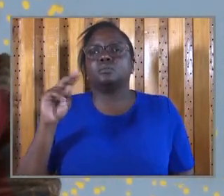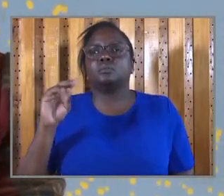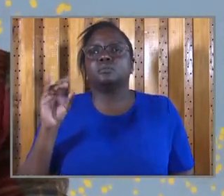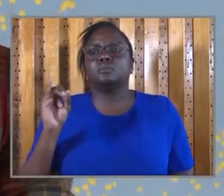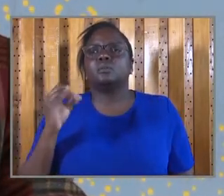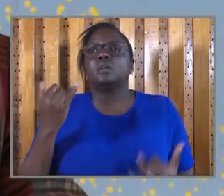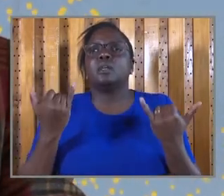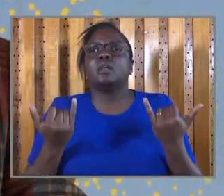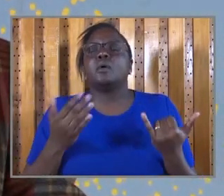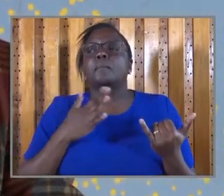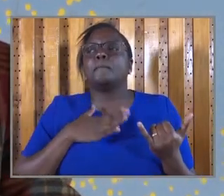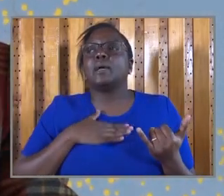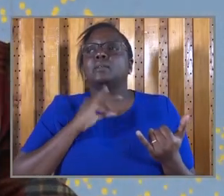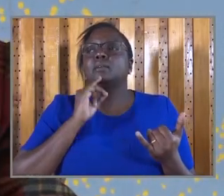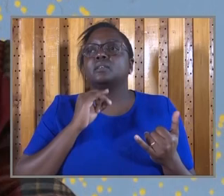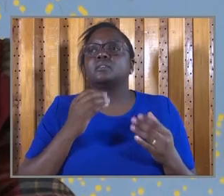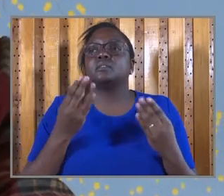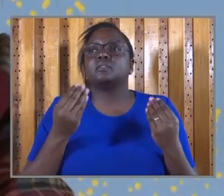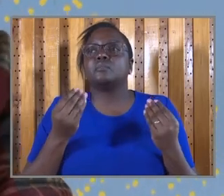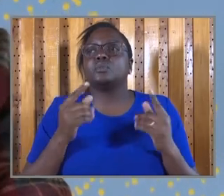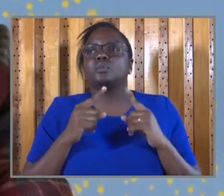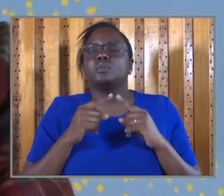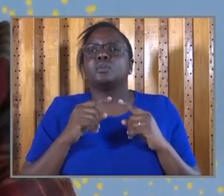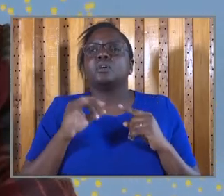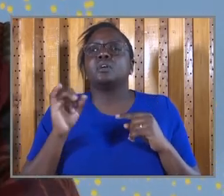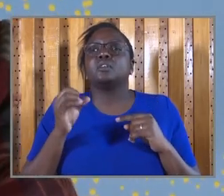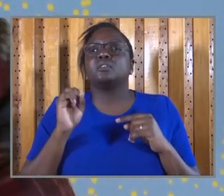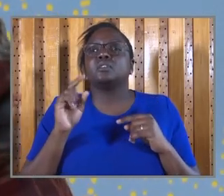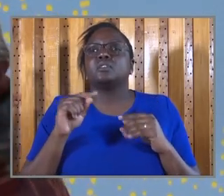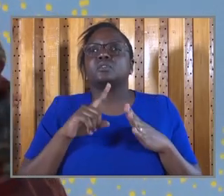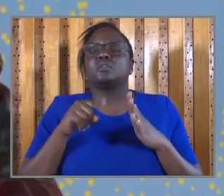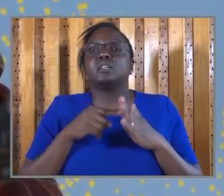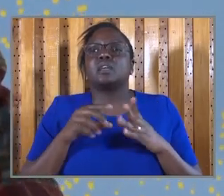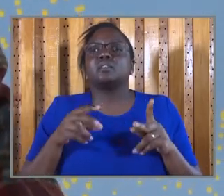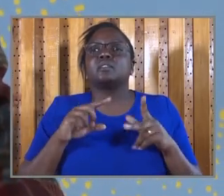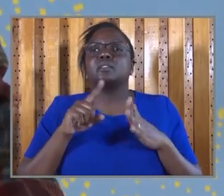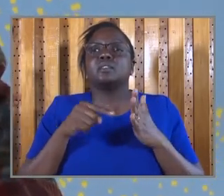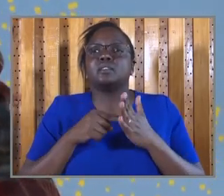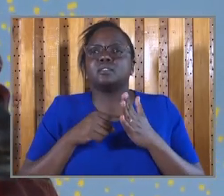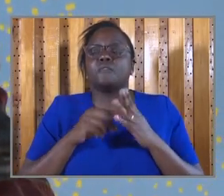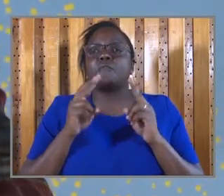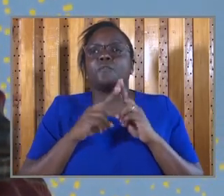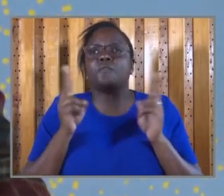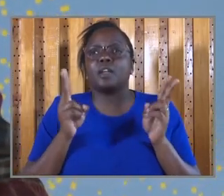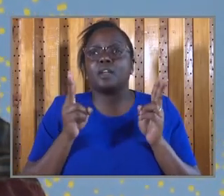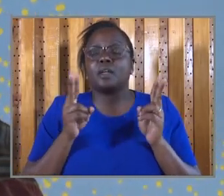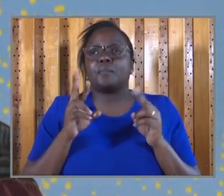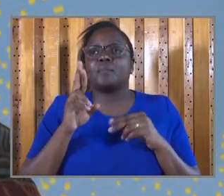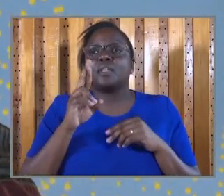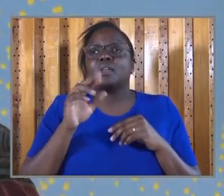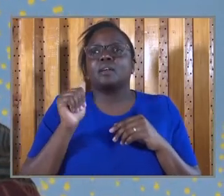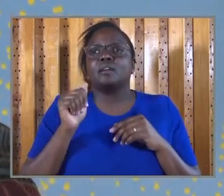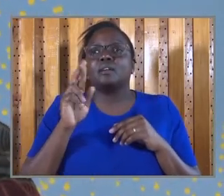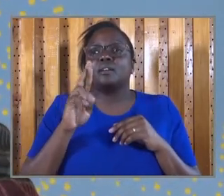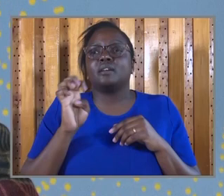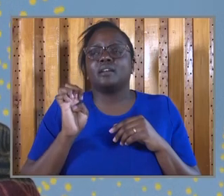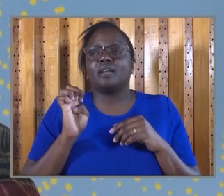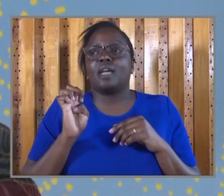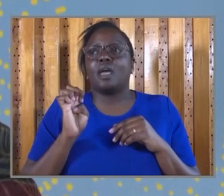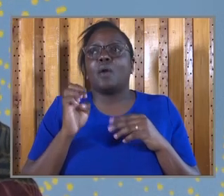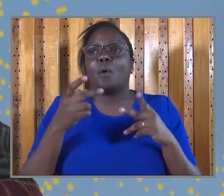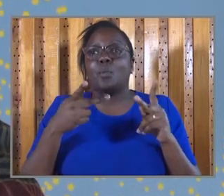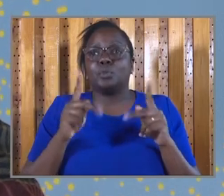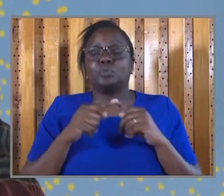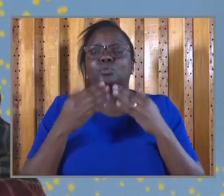So now mine is very simple. Just to, may I take this very rare opportunity to thank our